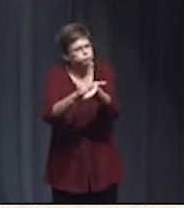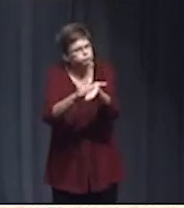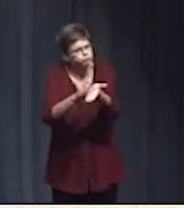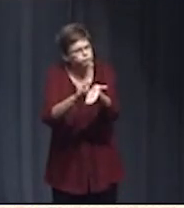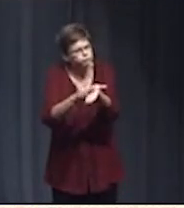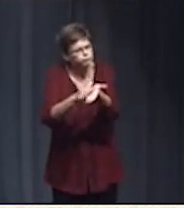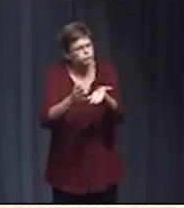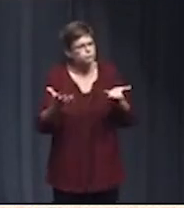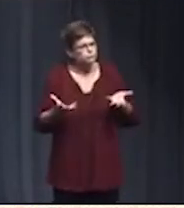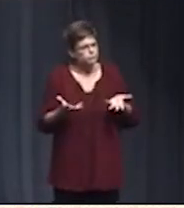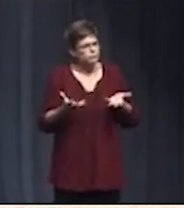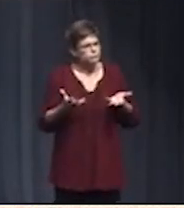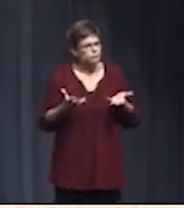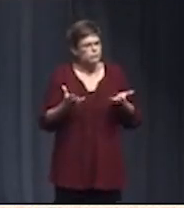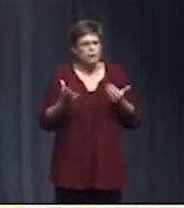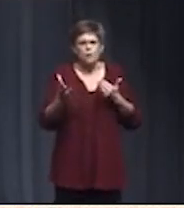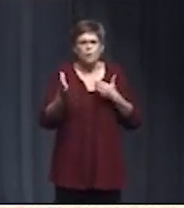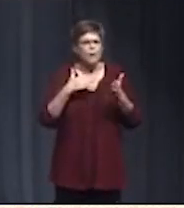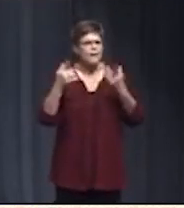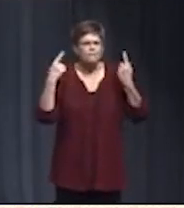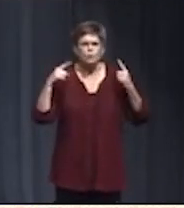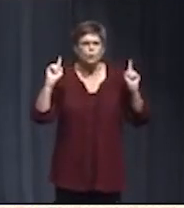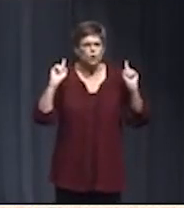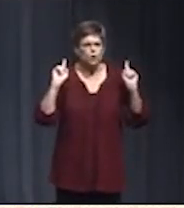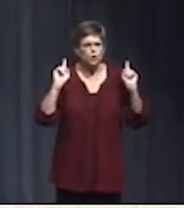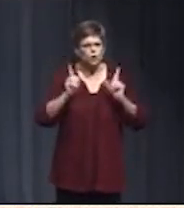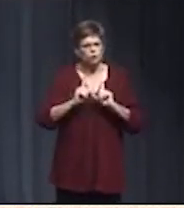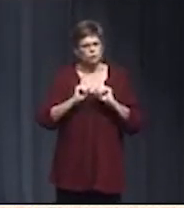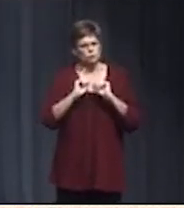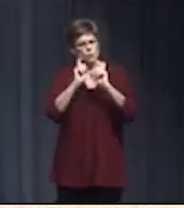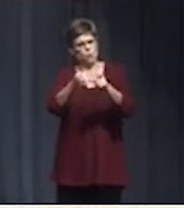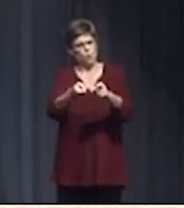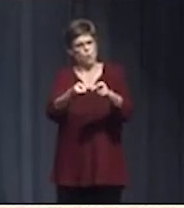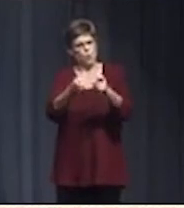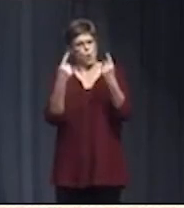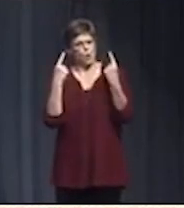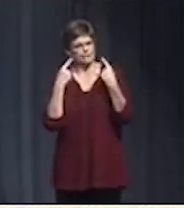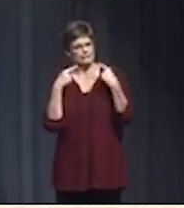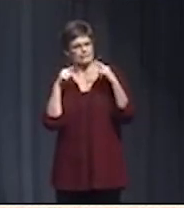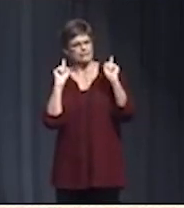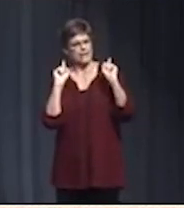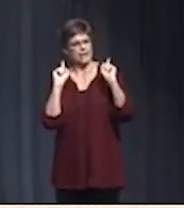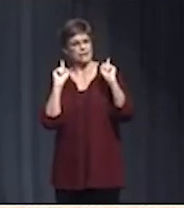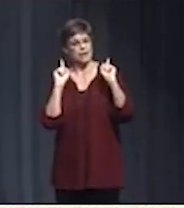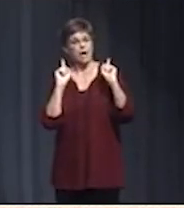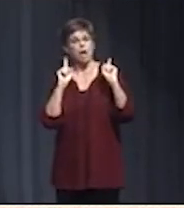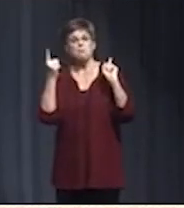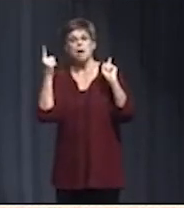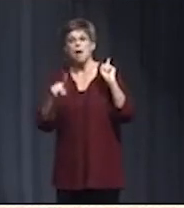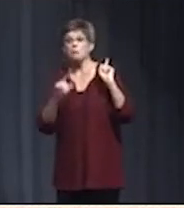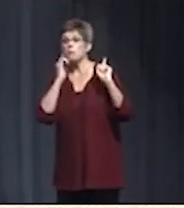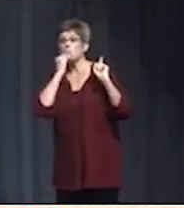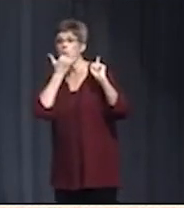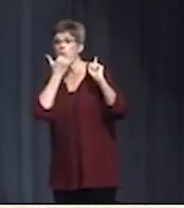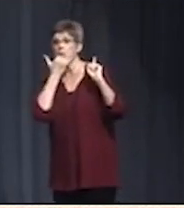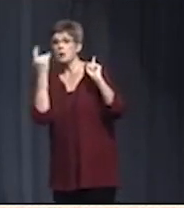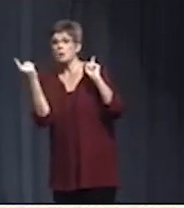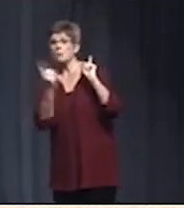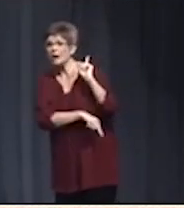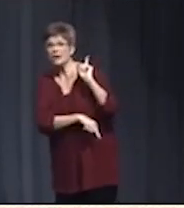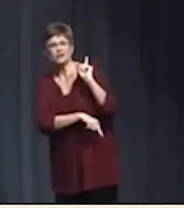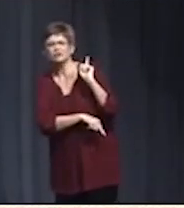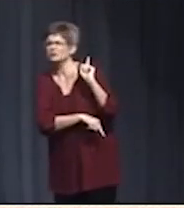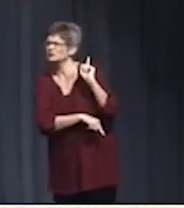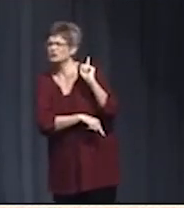and your man. Reward those small steps, but don't punish him when he screws up. Because